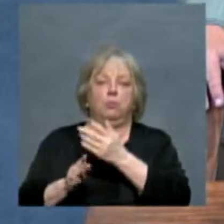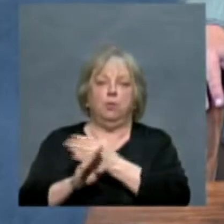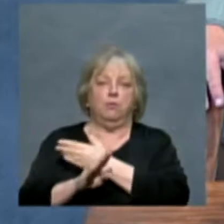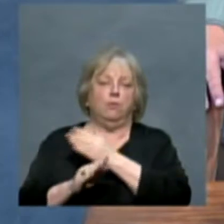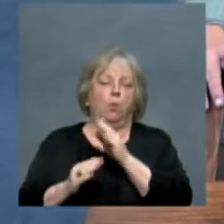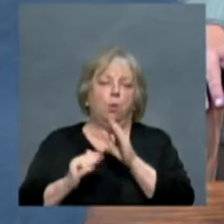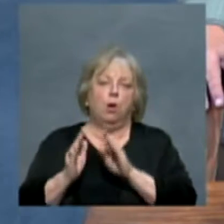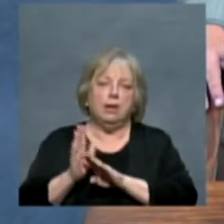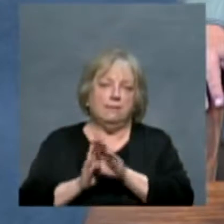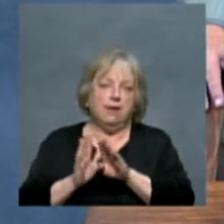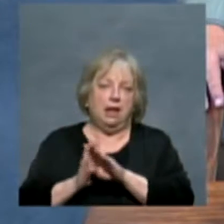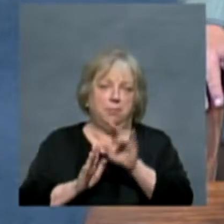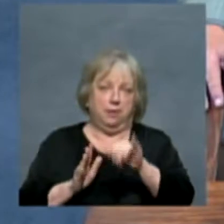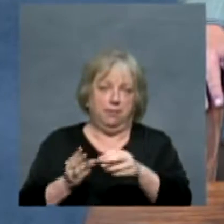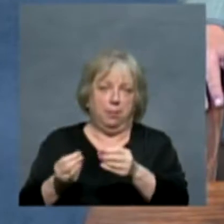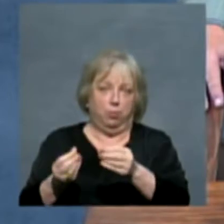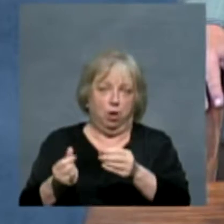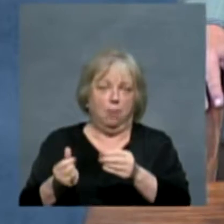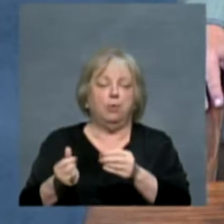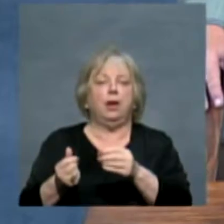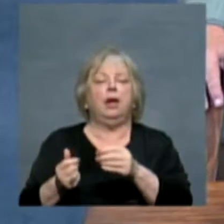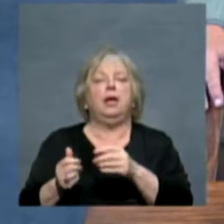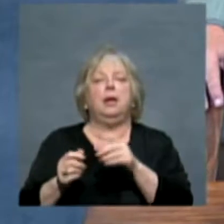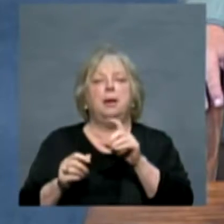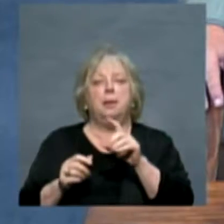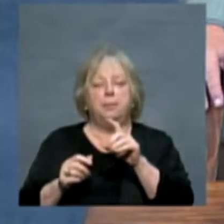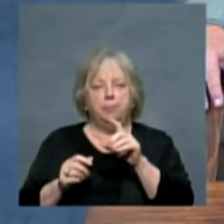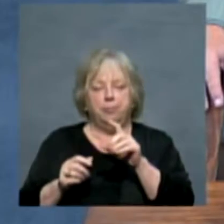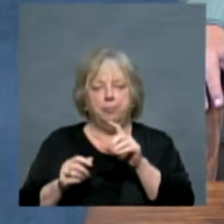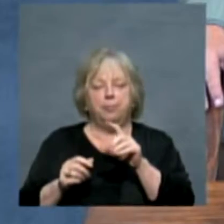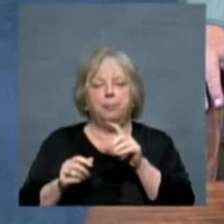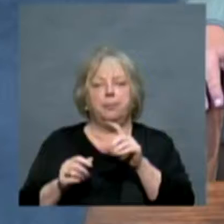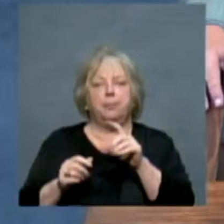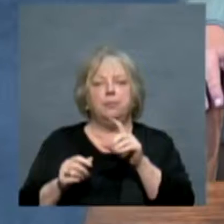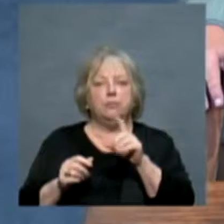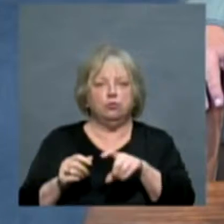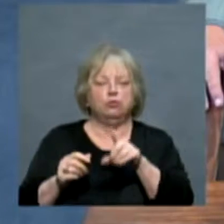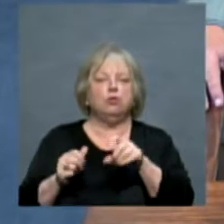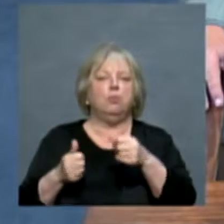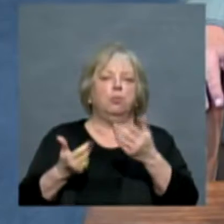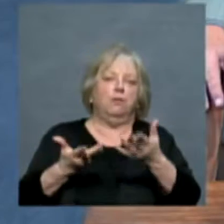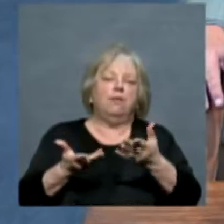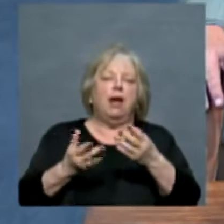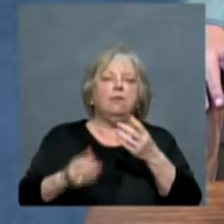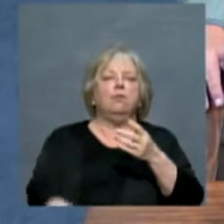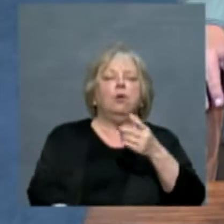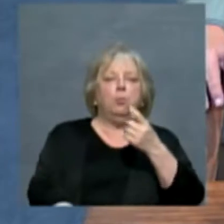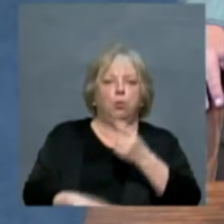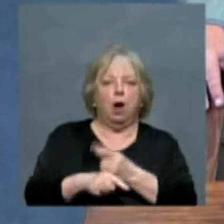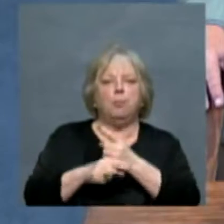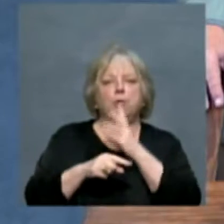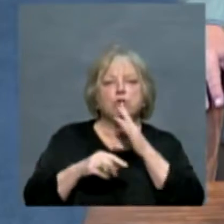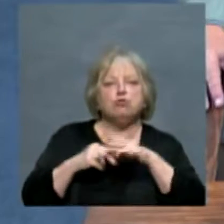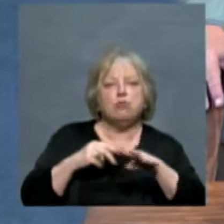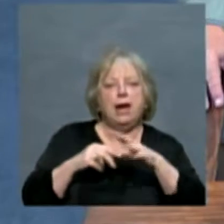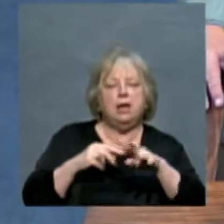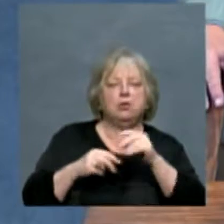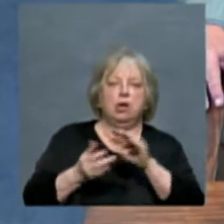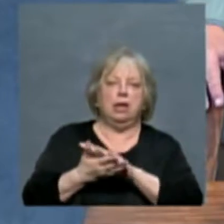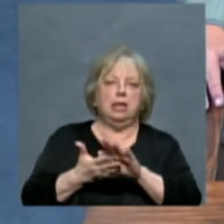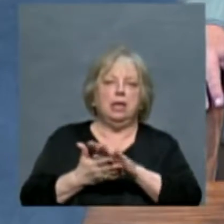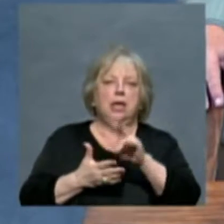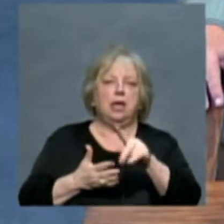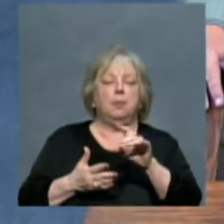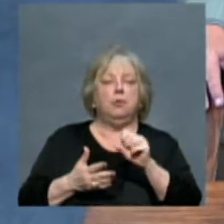development of the subject property pursuant to the conditional use permit should provide for proper drainage and cleanup so